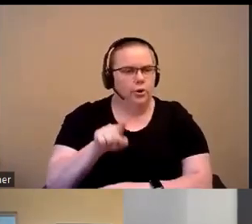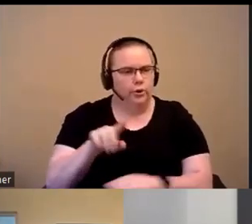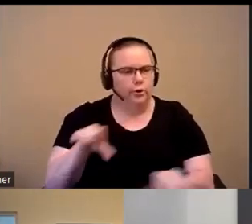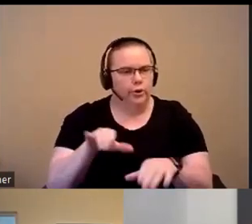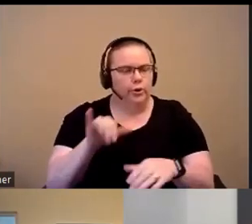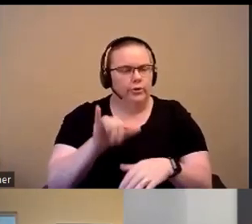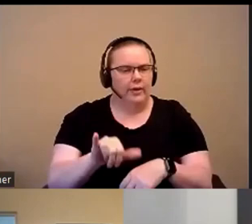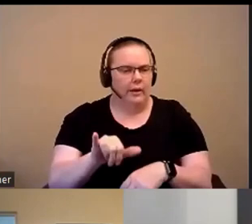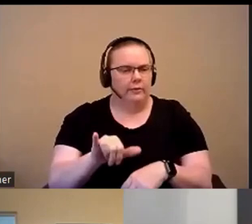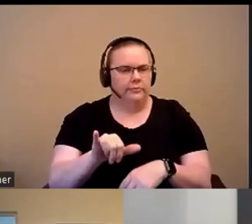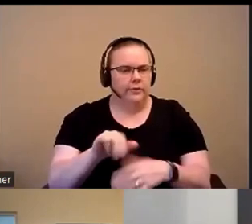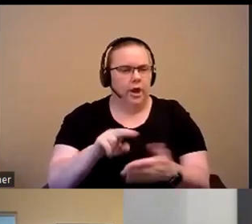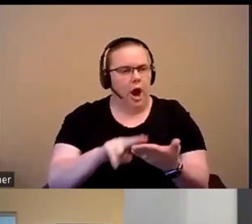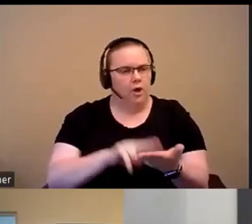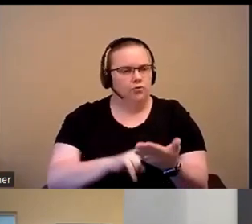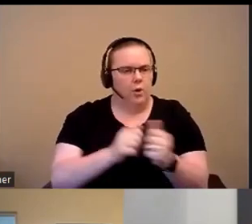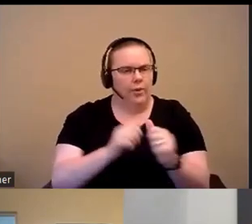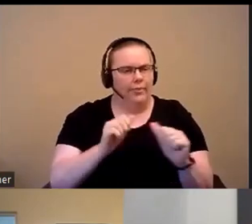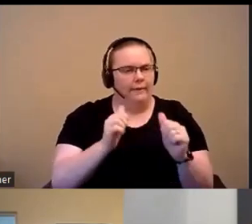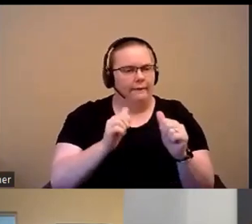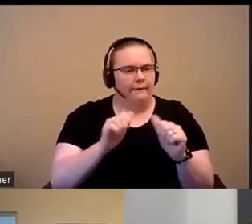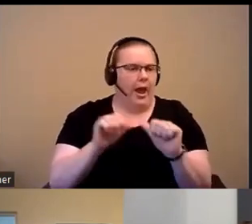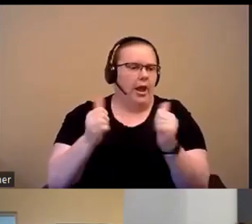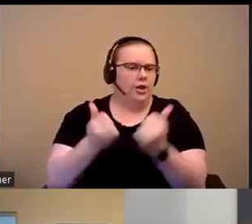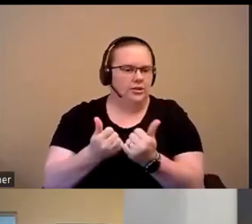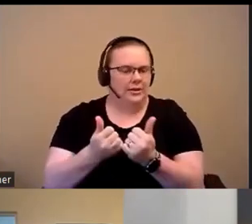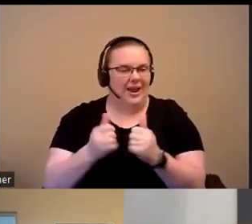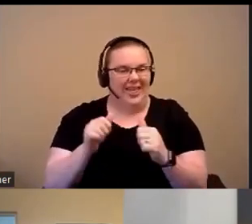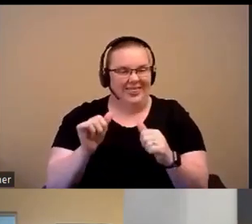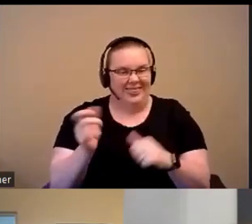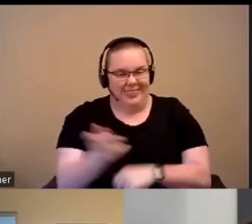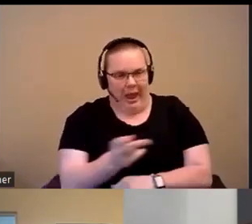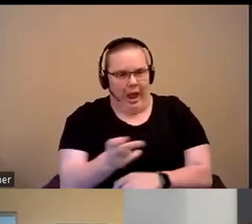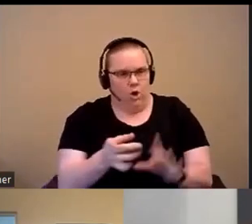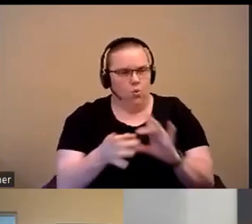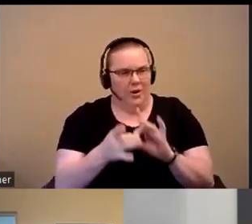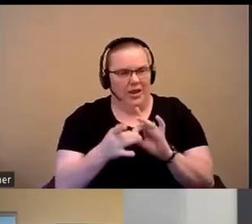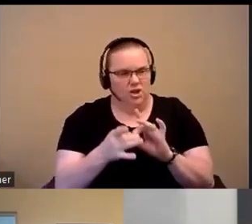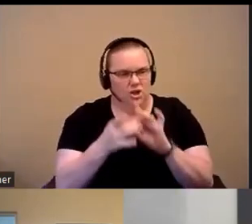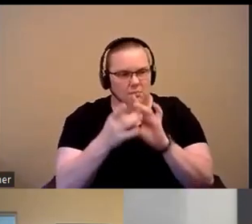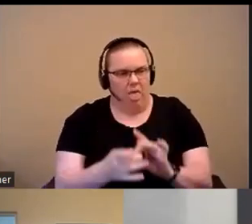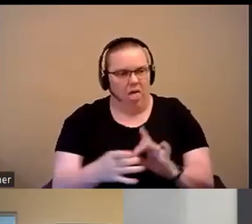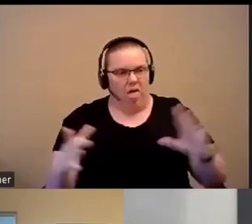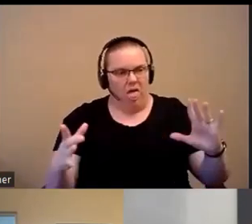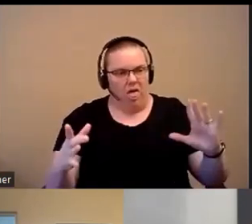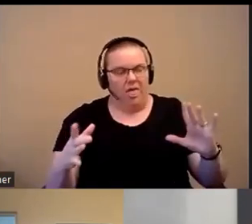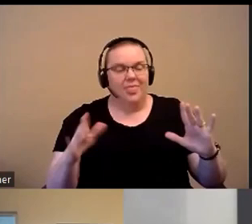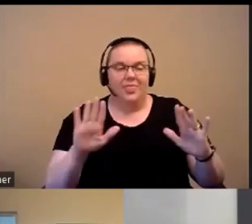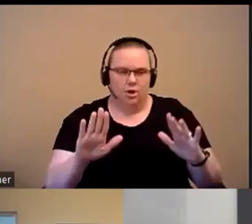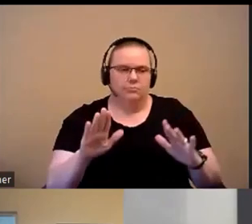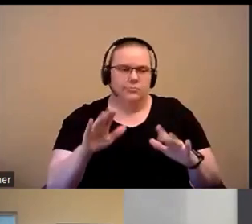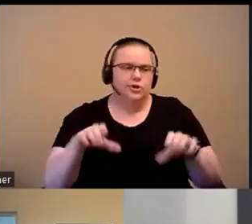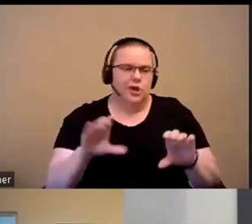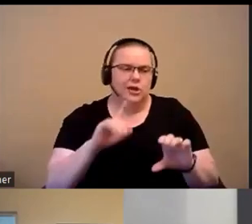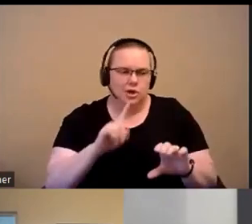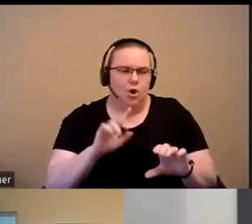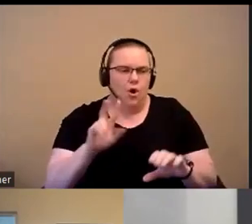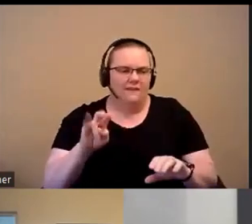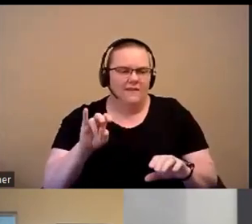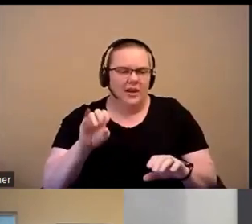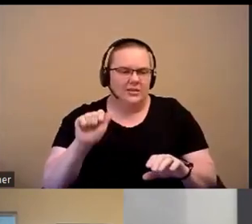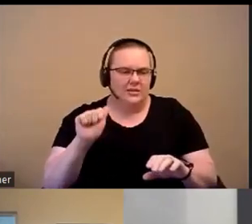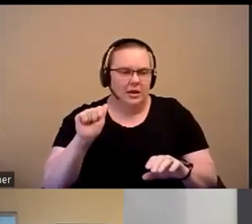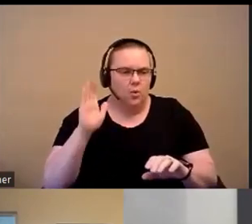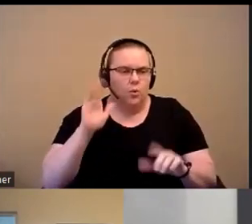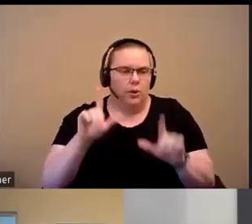with this agency and that agency relationship falls apart, then chances are your visa will be invalidated. After